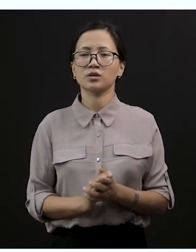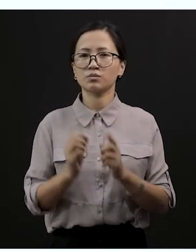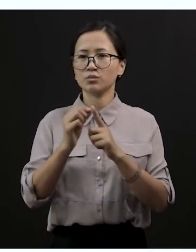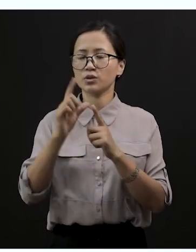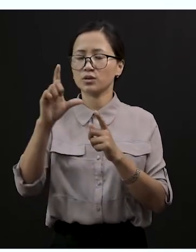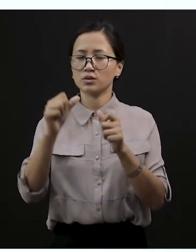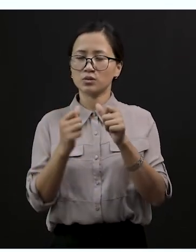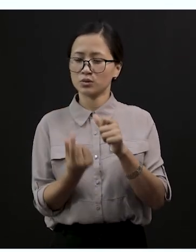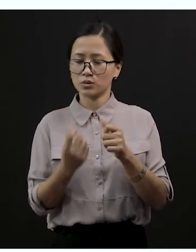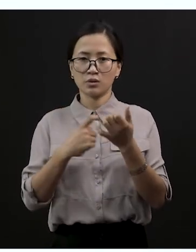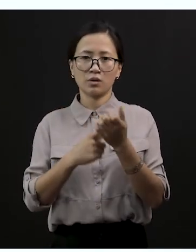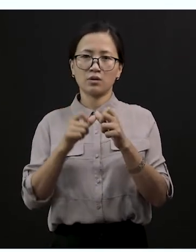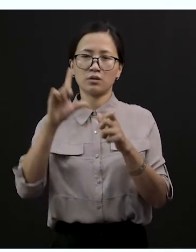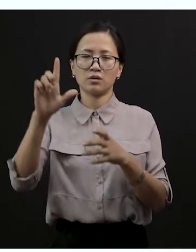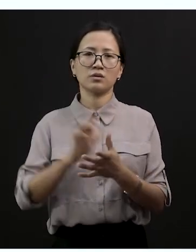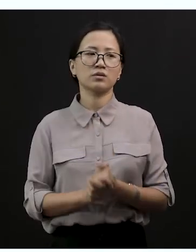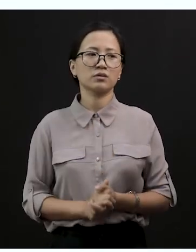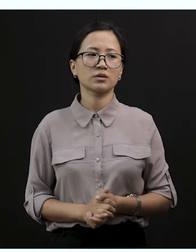See, example, radio,